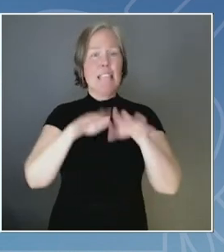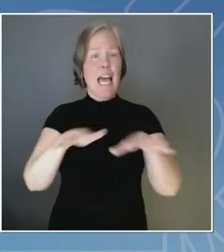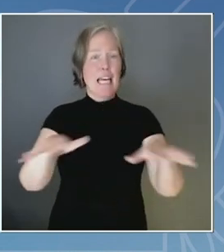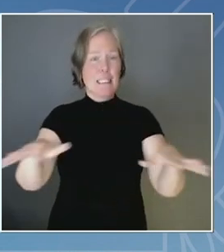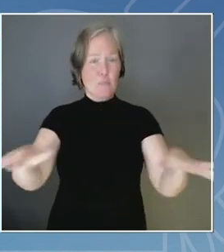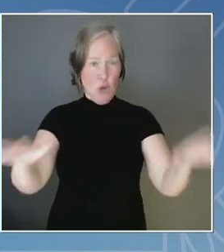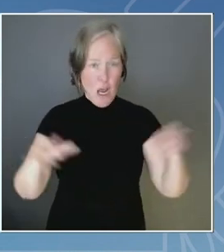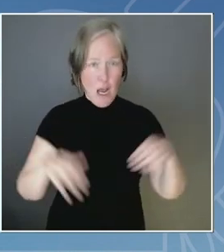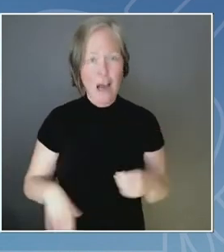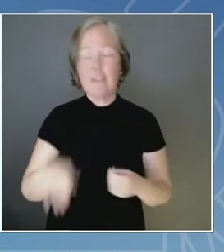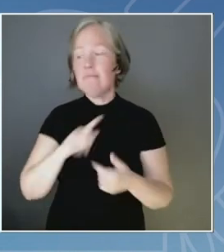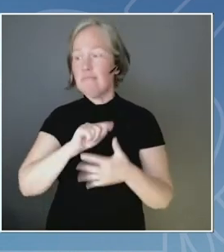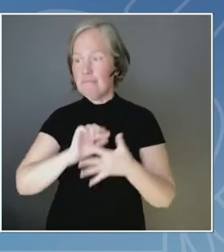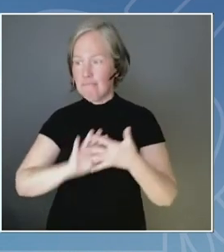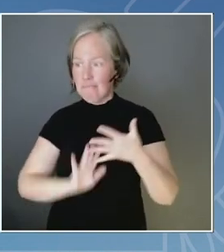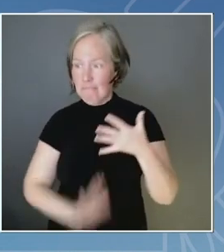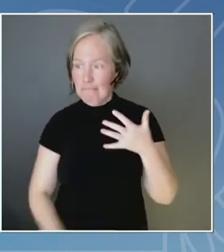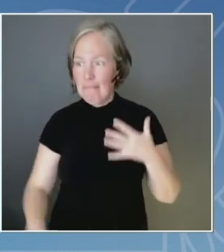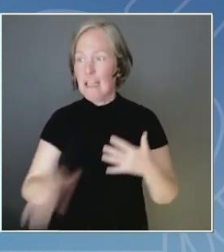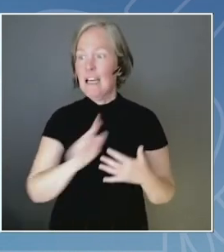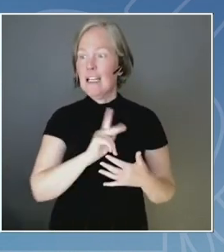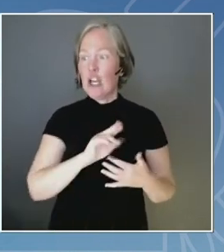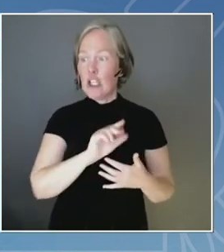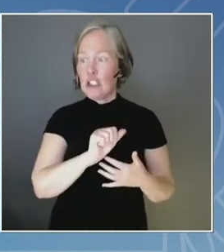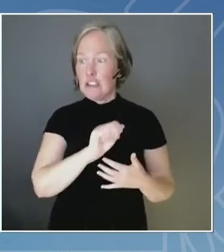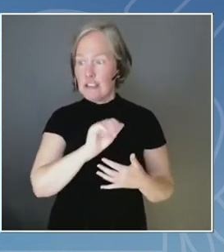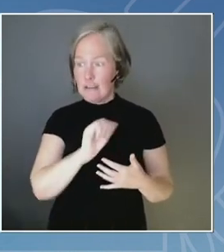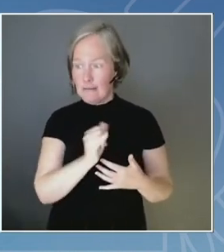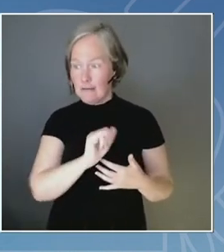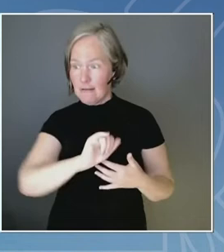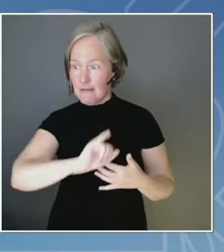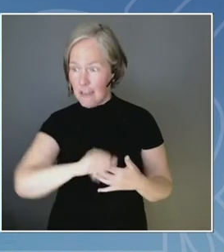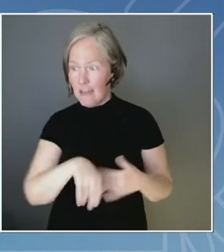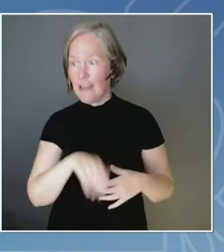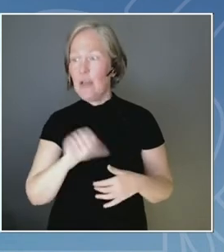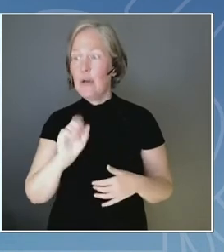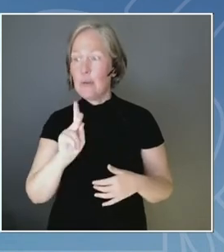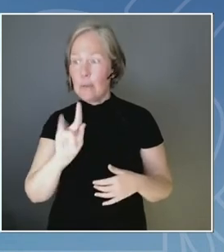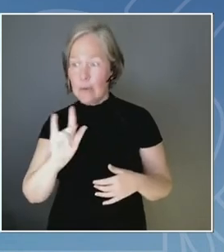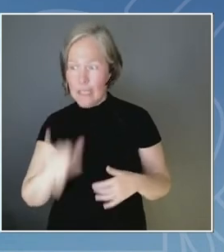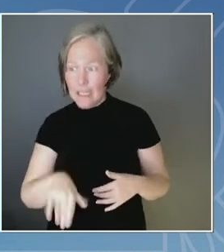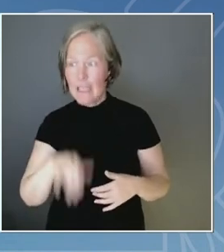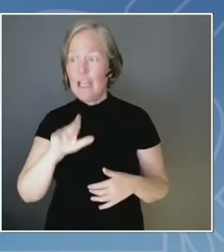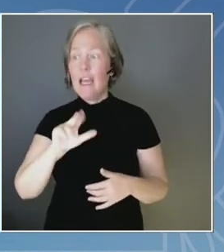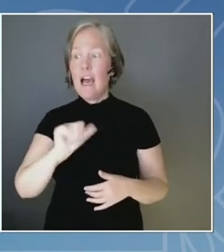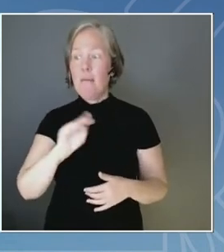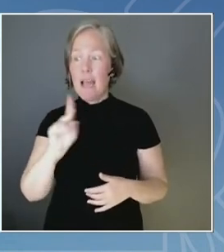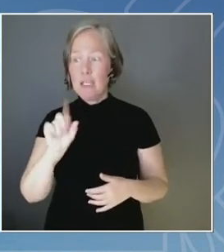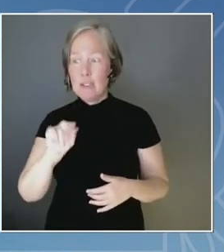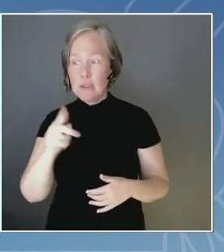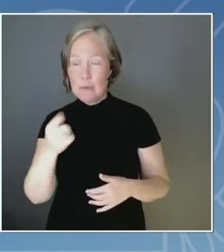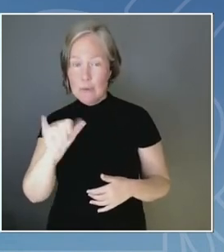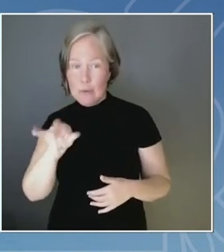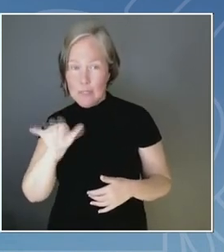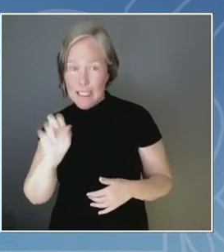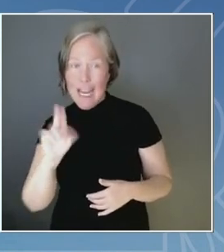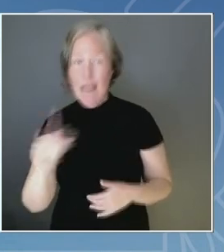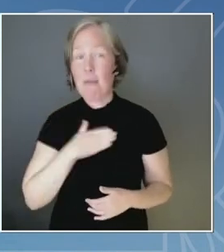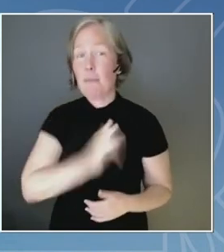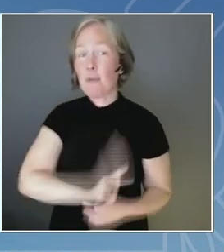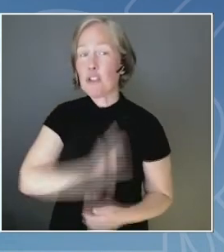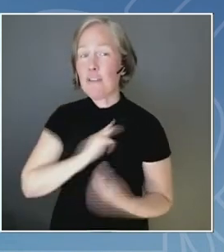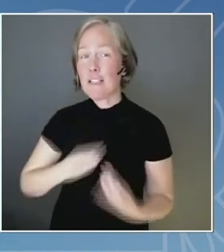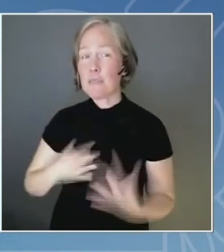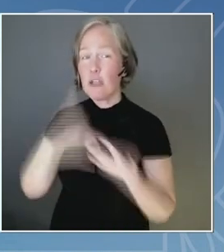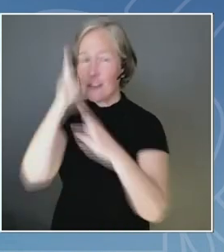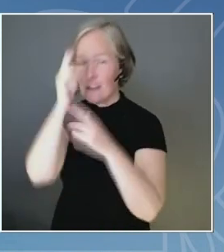Nguyen, Commissioner Pang, and it includes the extraordinary leader and a personal and professional inspiration of mine, Senator Tammy Duckworth.